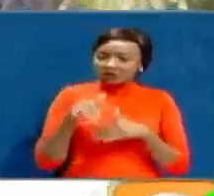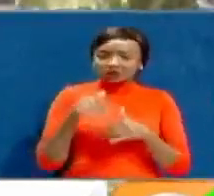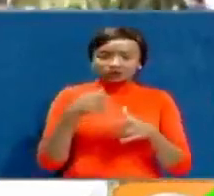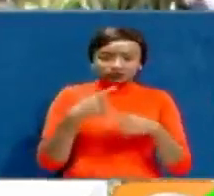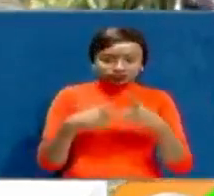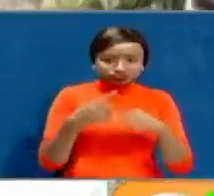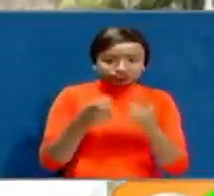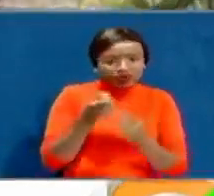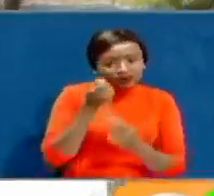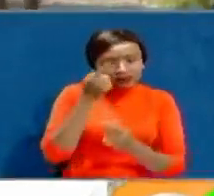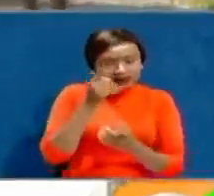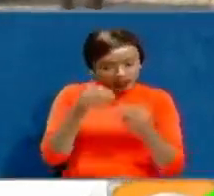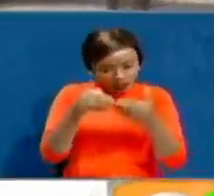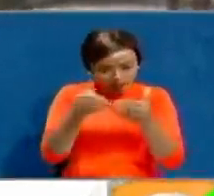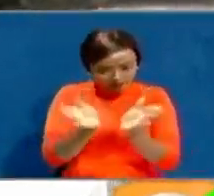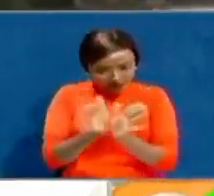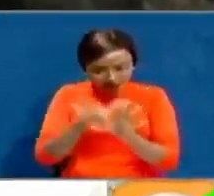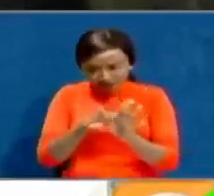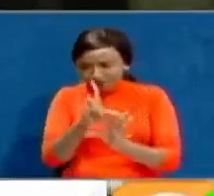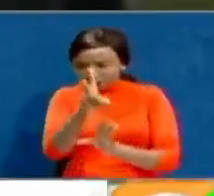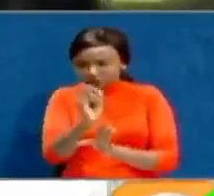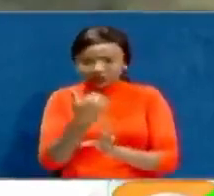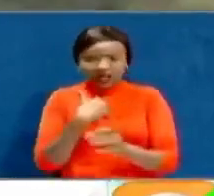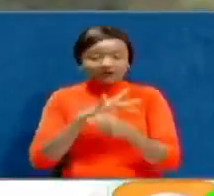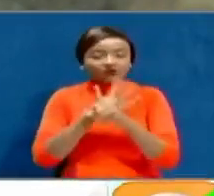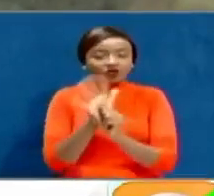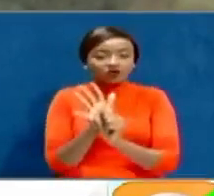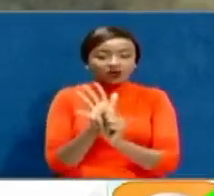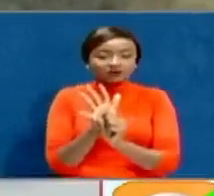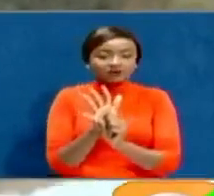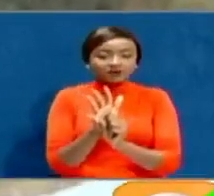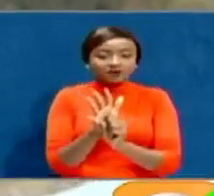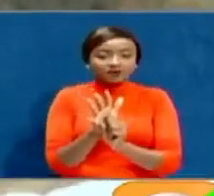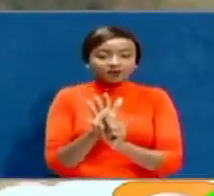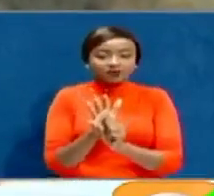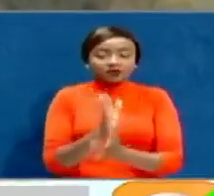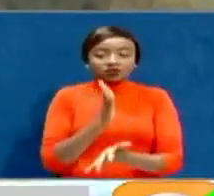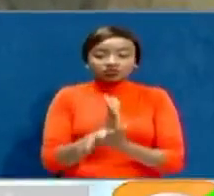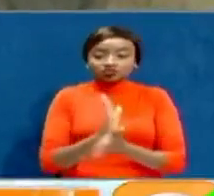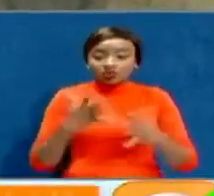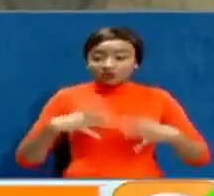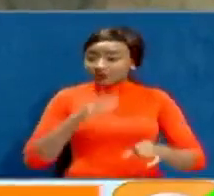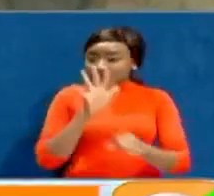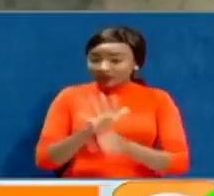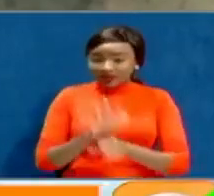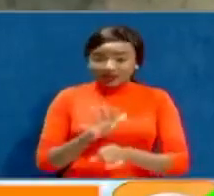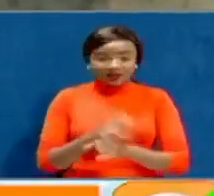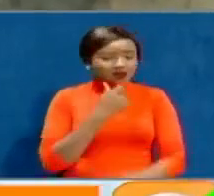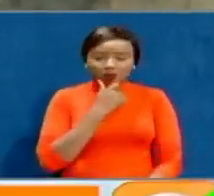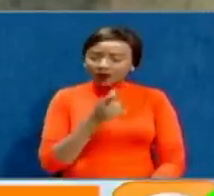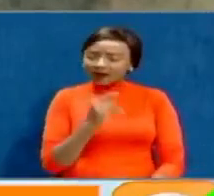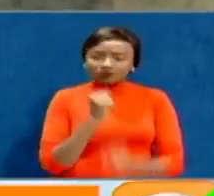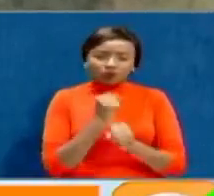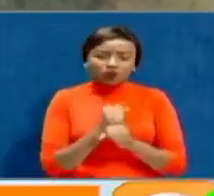other members of the same family have tested positive for COVID-19. This thing for most people is mysterious. We don't know how it